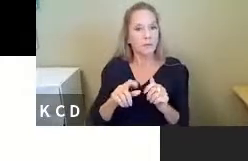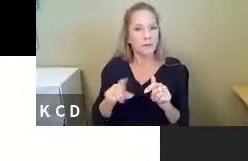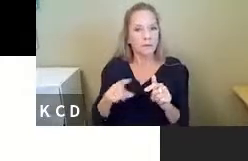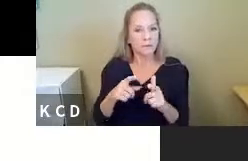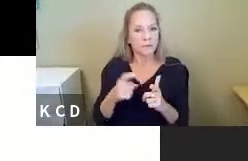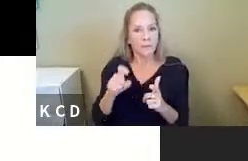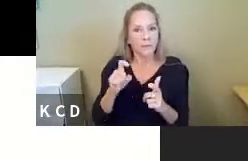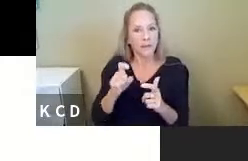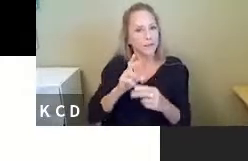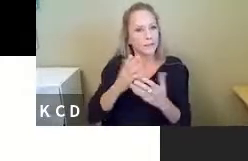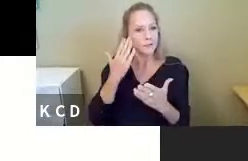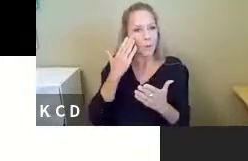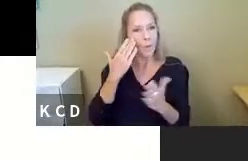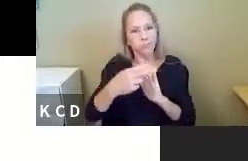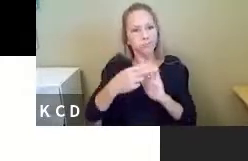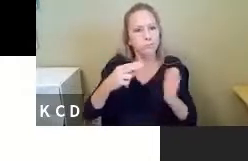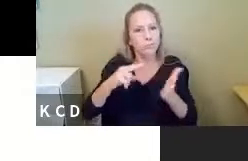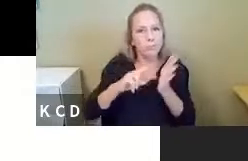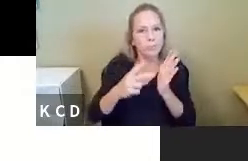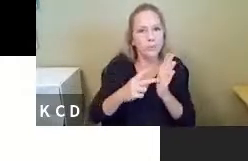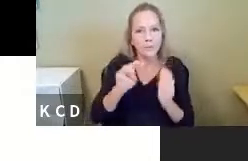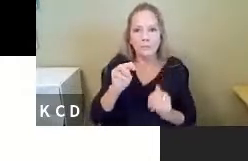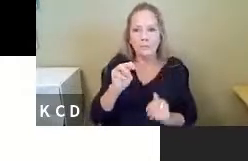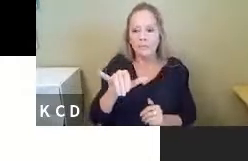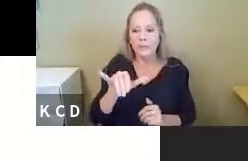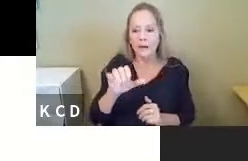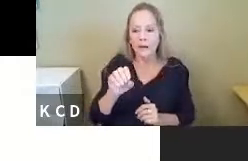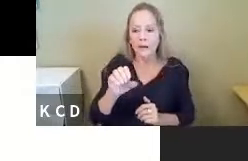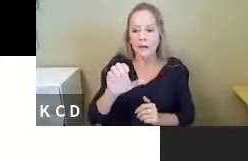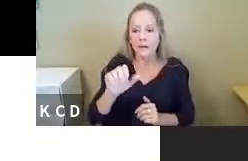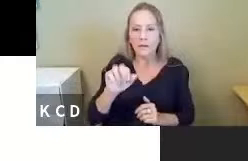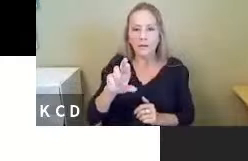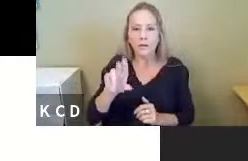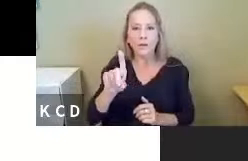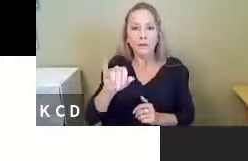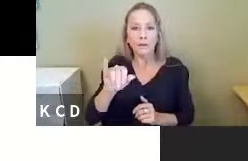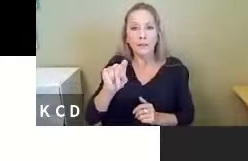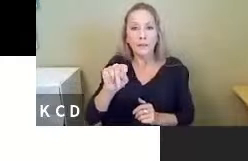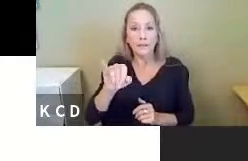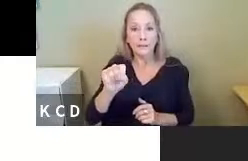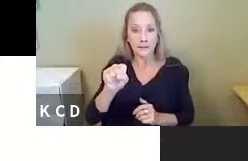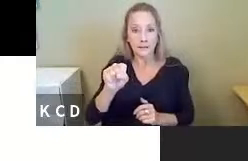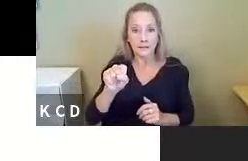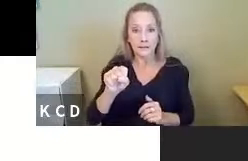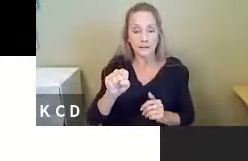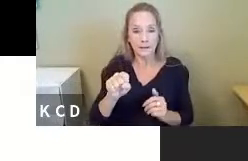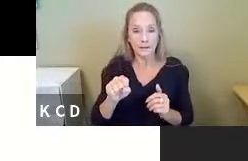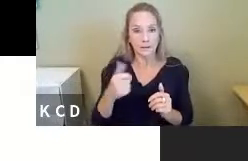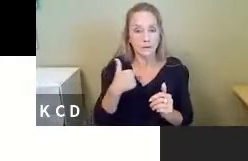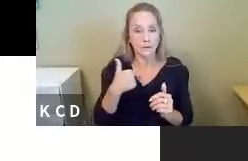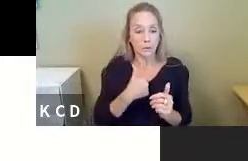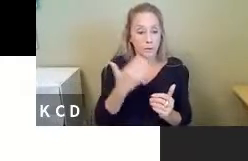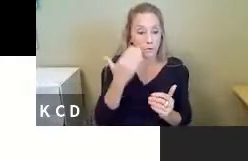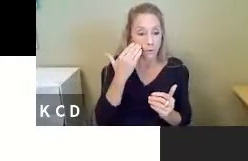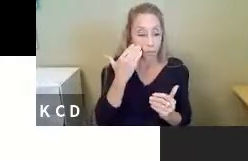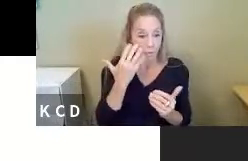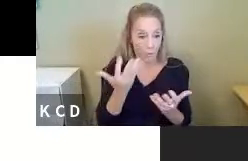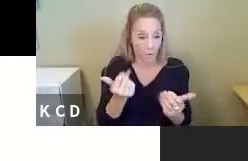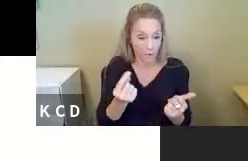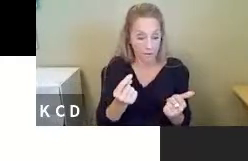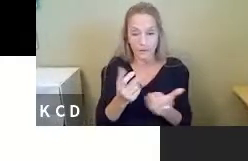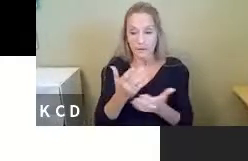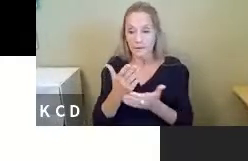called myocarditis. And I'm going to be very much clear that what is known and what is not known on this single